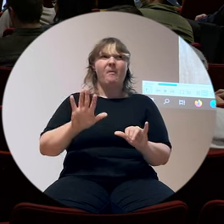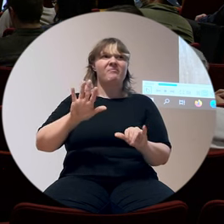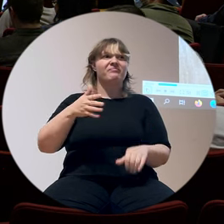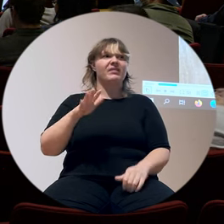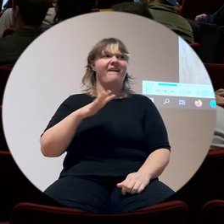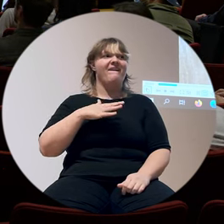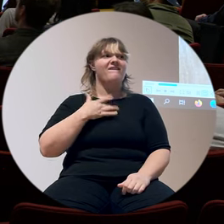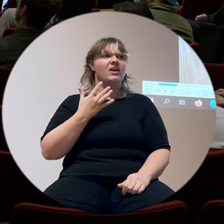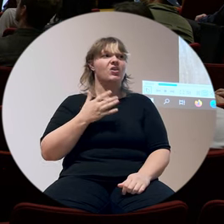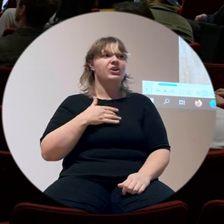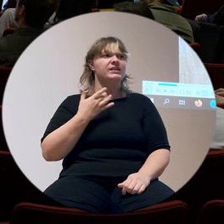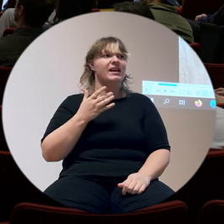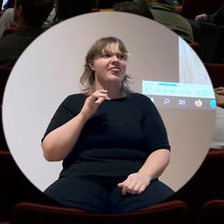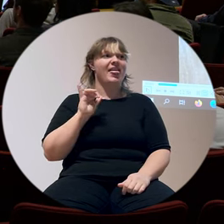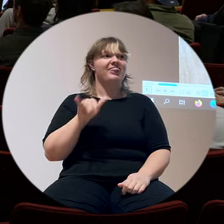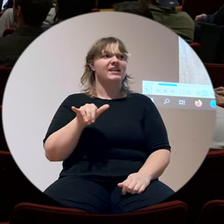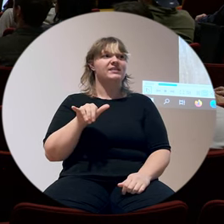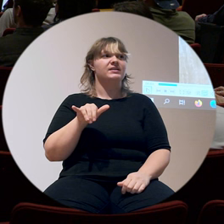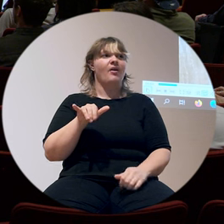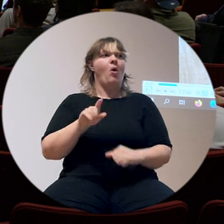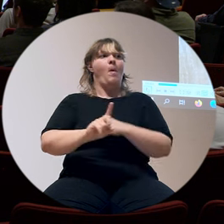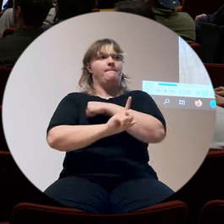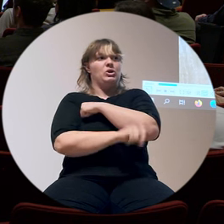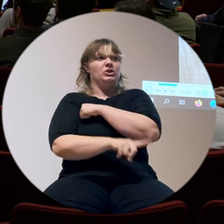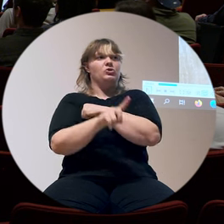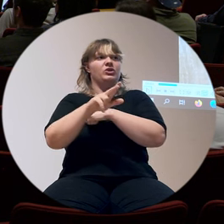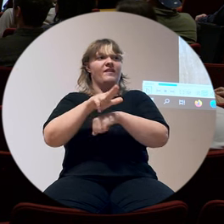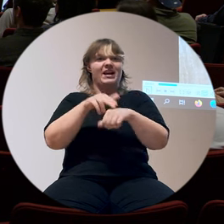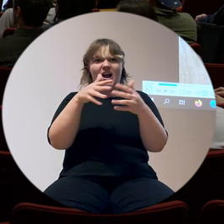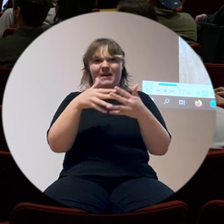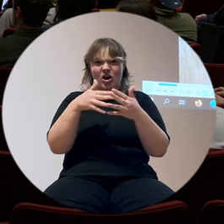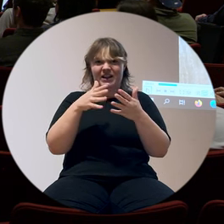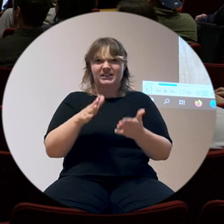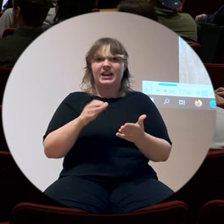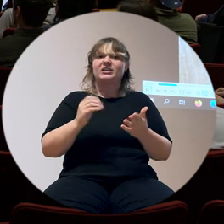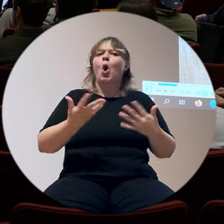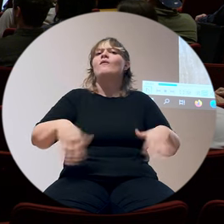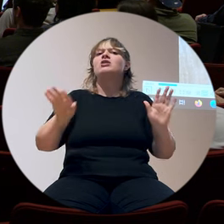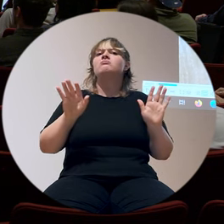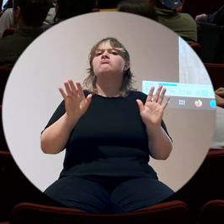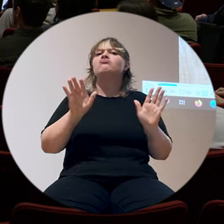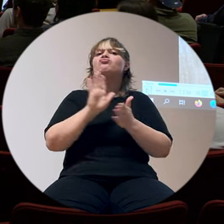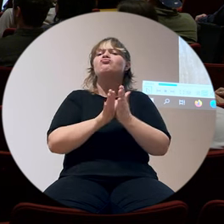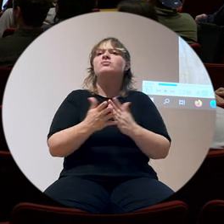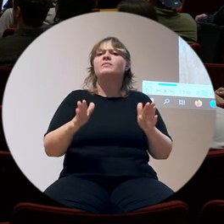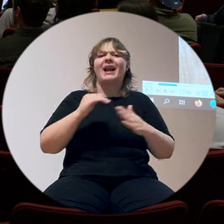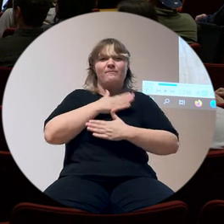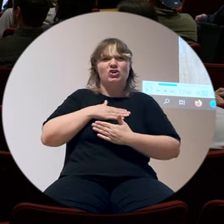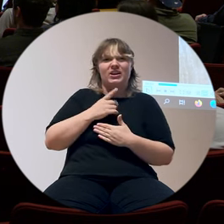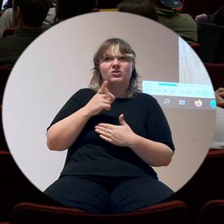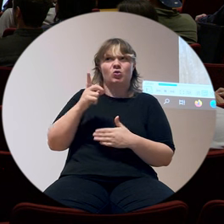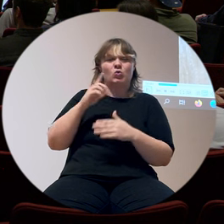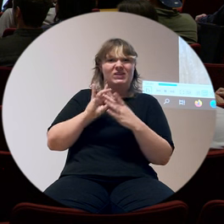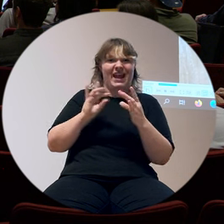that this persecution of Native Americans is something that's over with and done with. And I appreciate you saying that this is still an